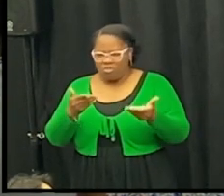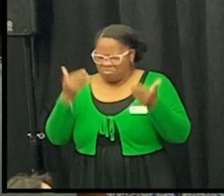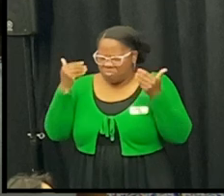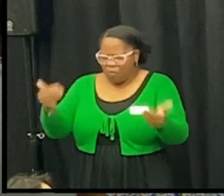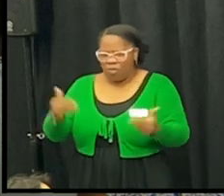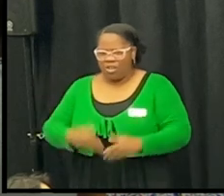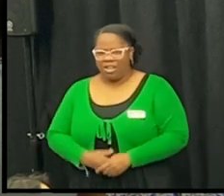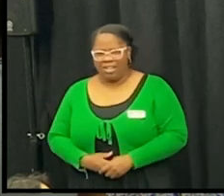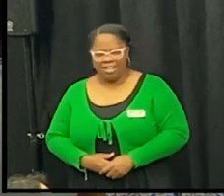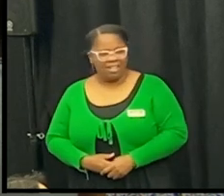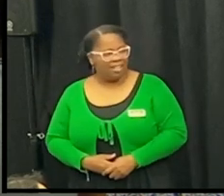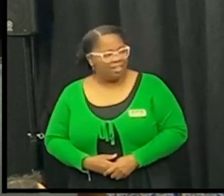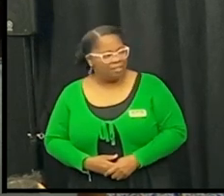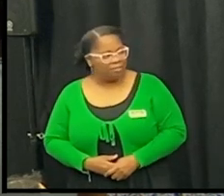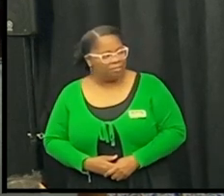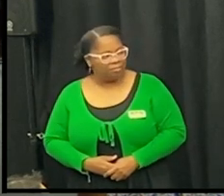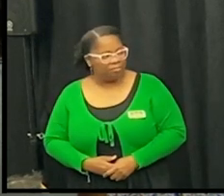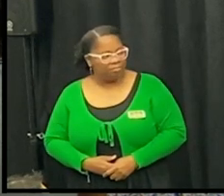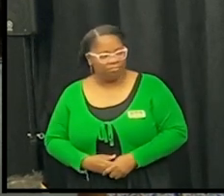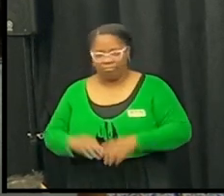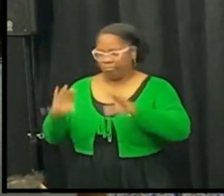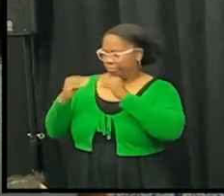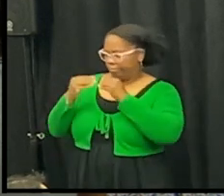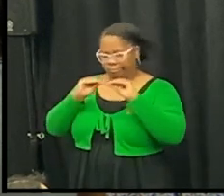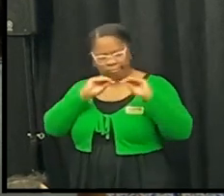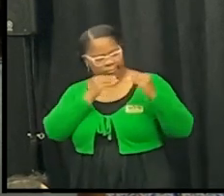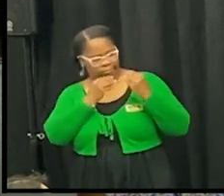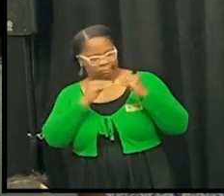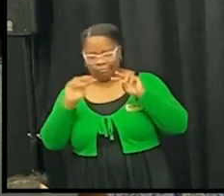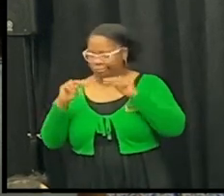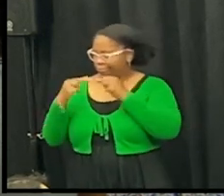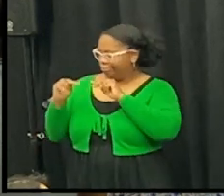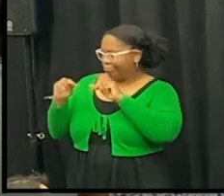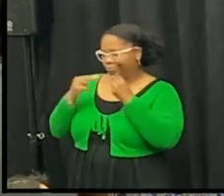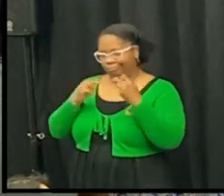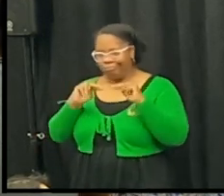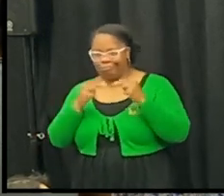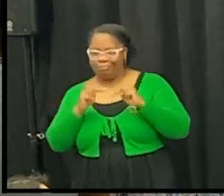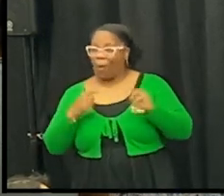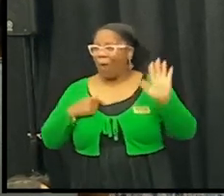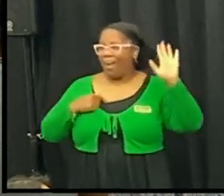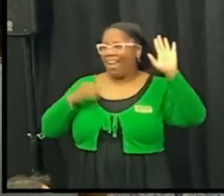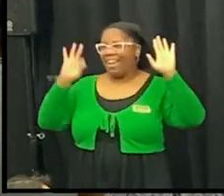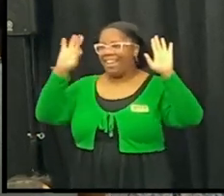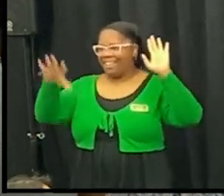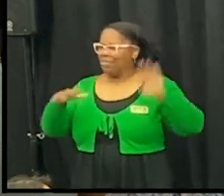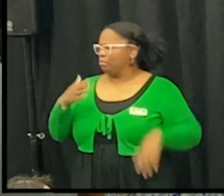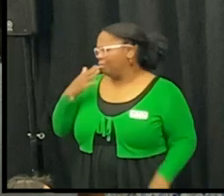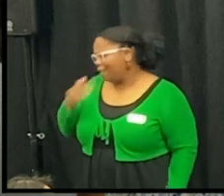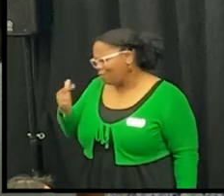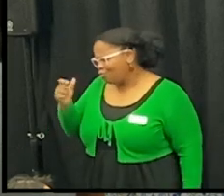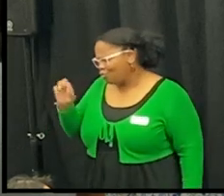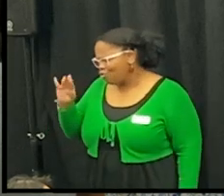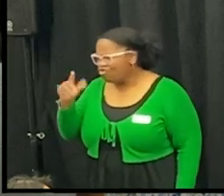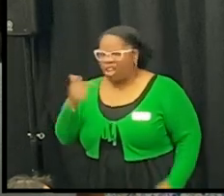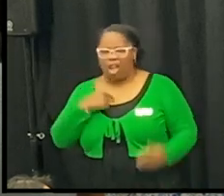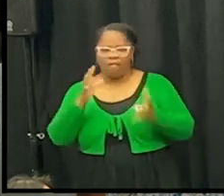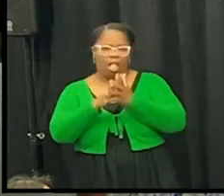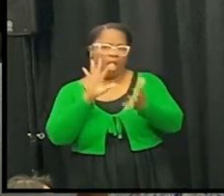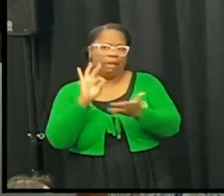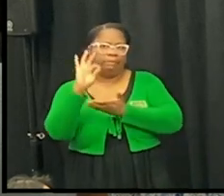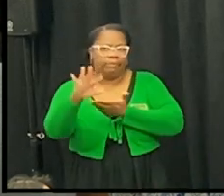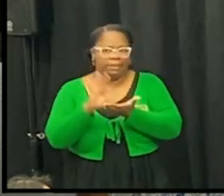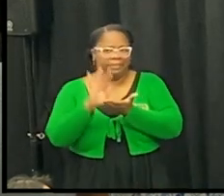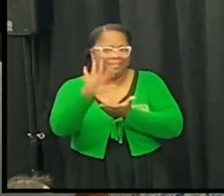I have one. Thank you. Thank you, Georgia. I have lots of little nuggets that I throw out every time